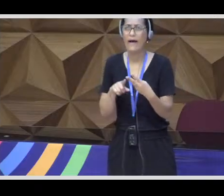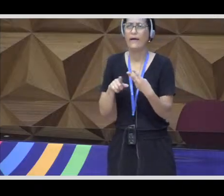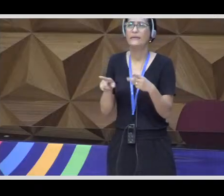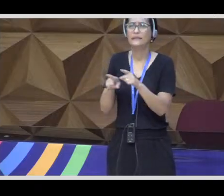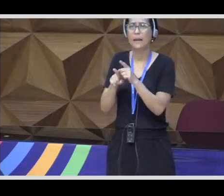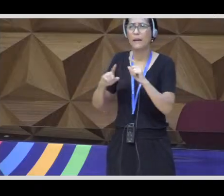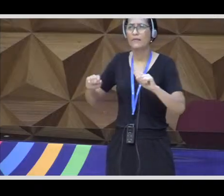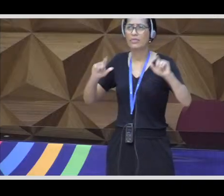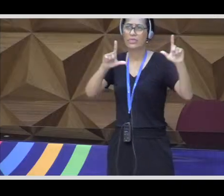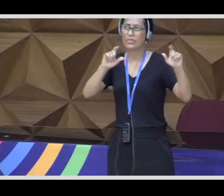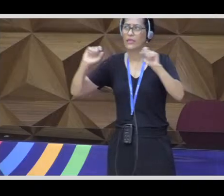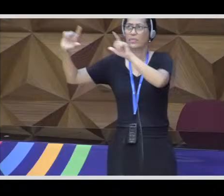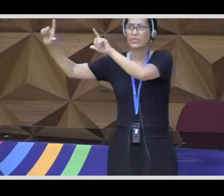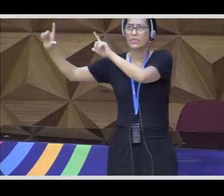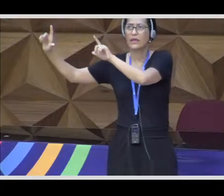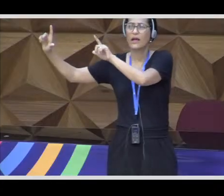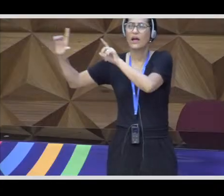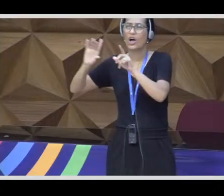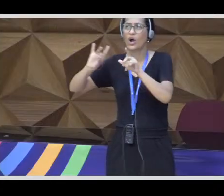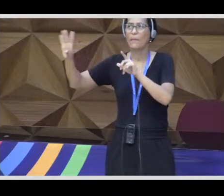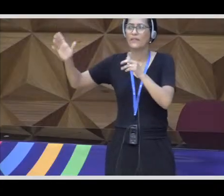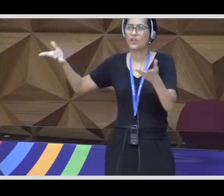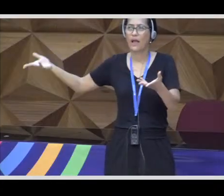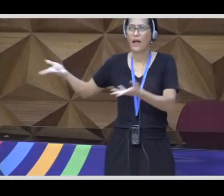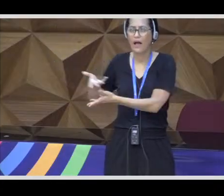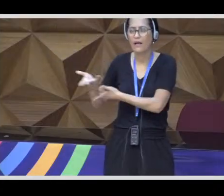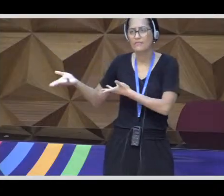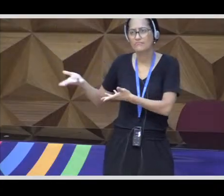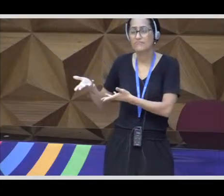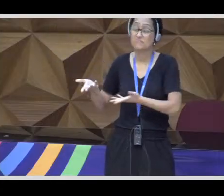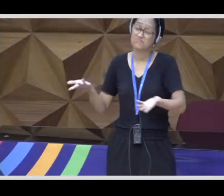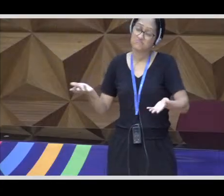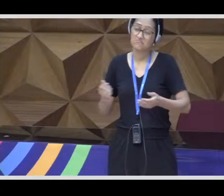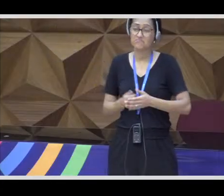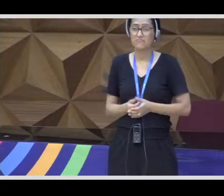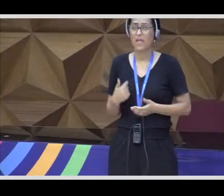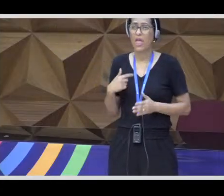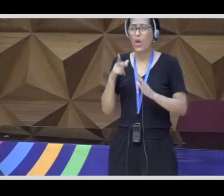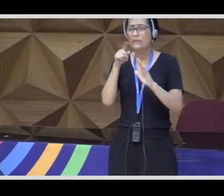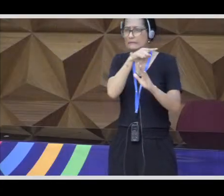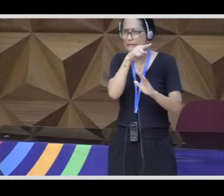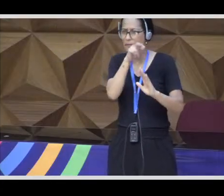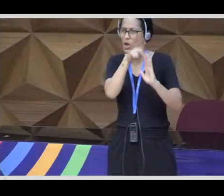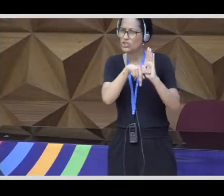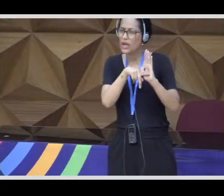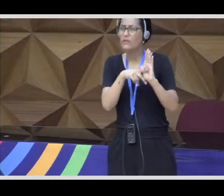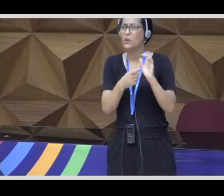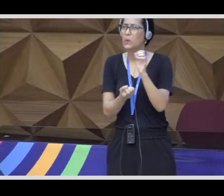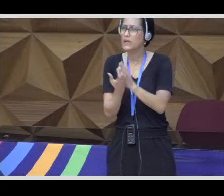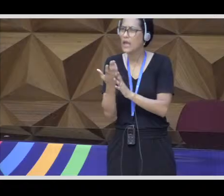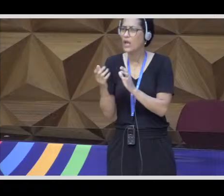that. So with that, I'll finish. Of course, I did this project with many other people, some of them listed there.